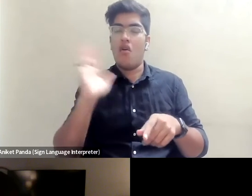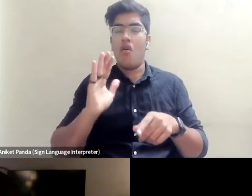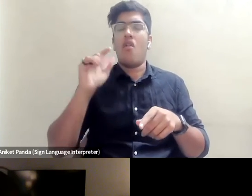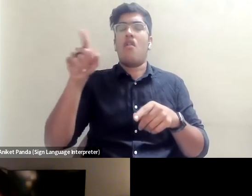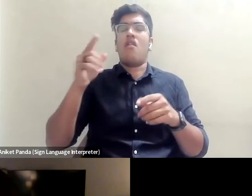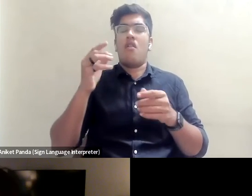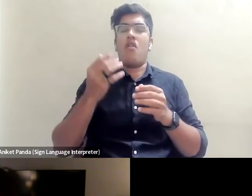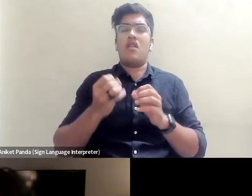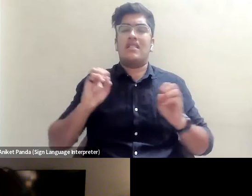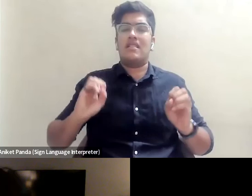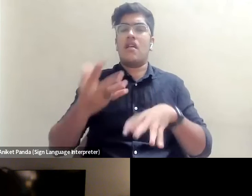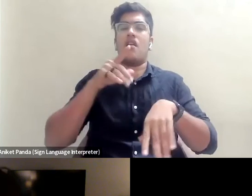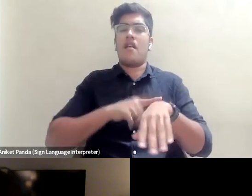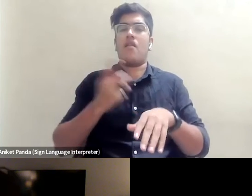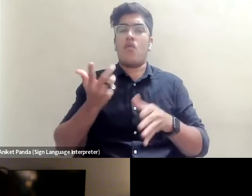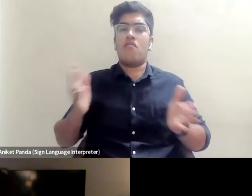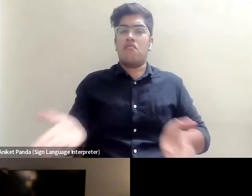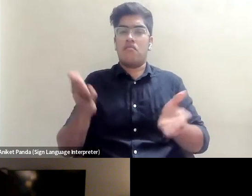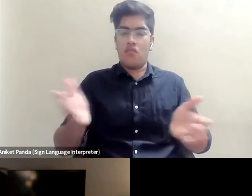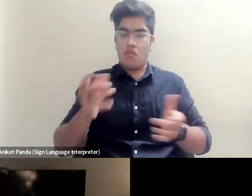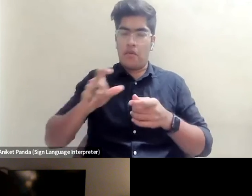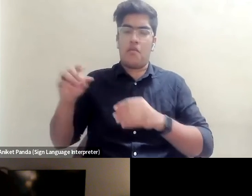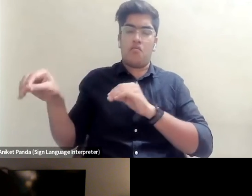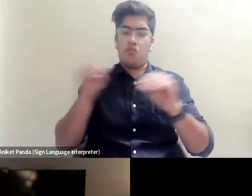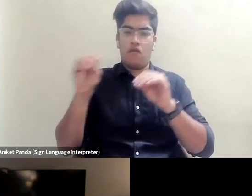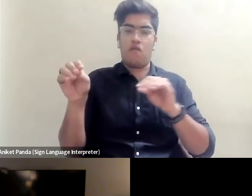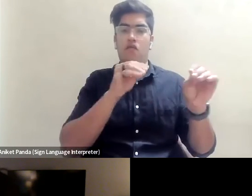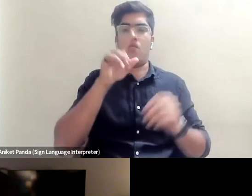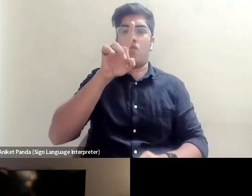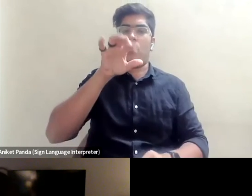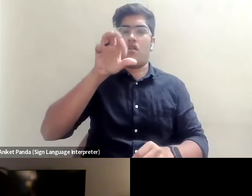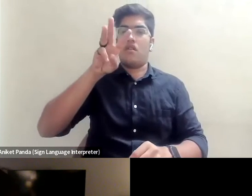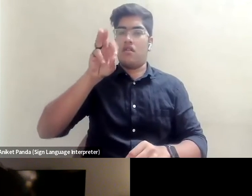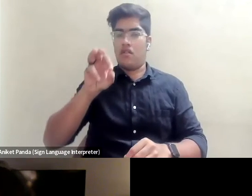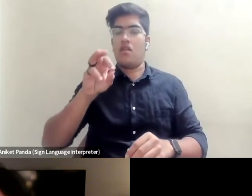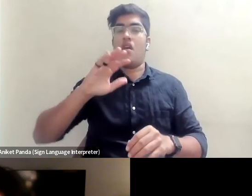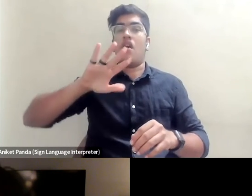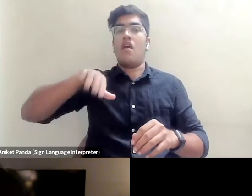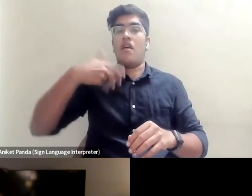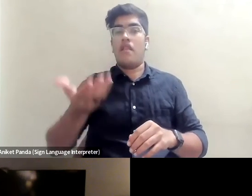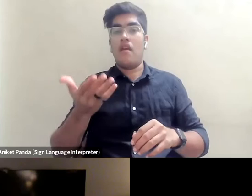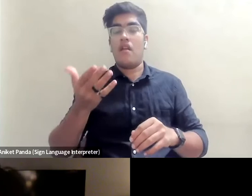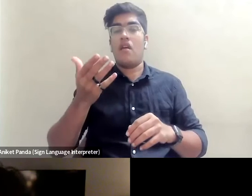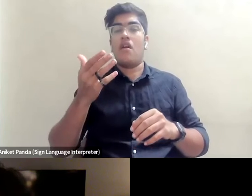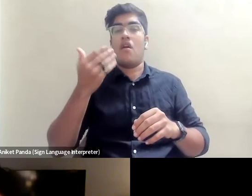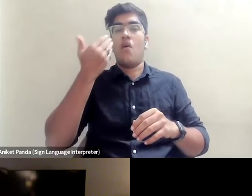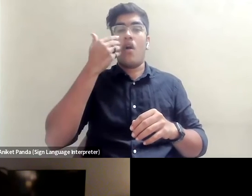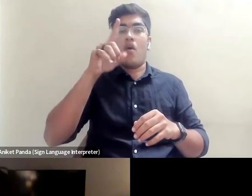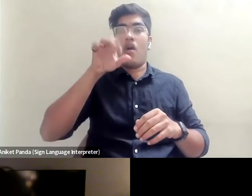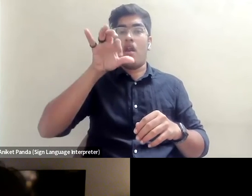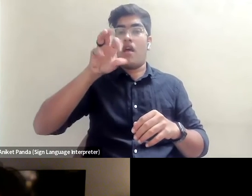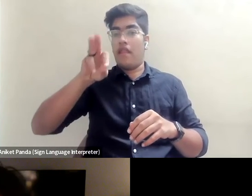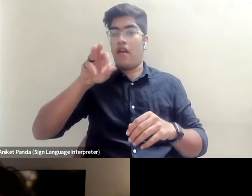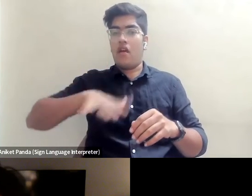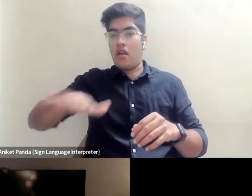of migration, somewhere in the 1930s, you find a lot of references to this invasion of a horde of